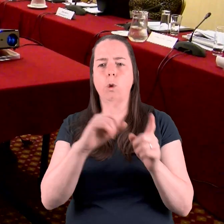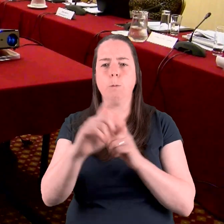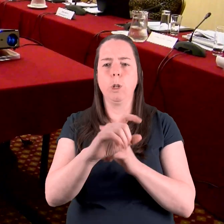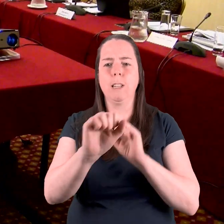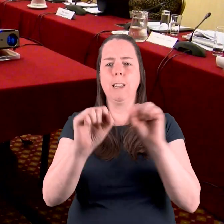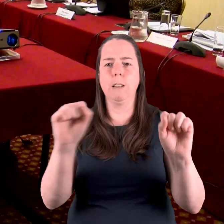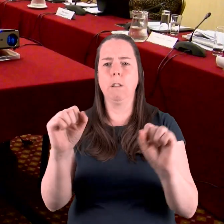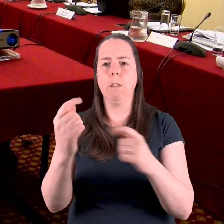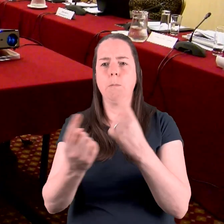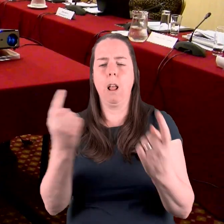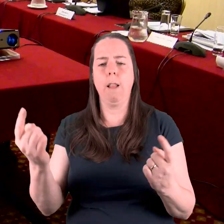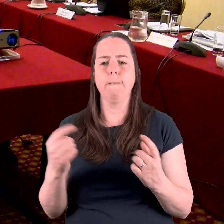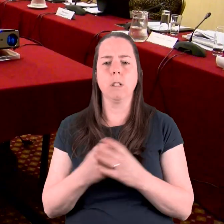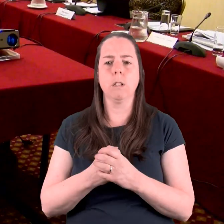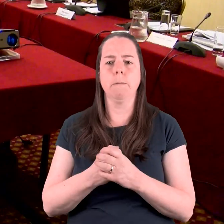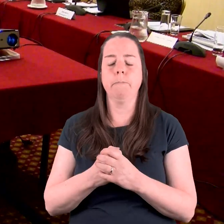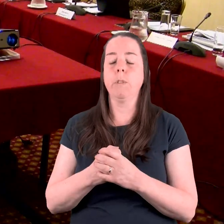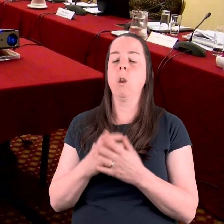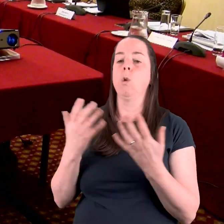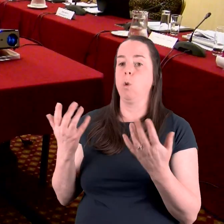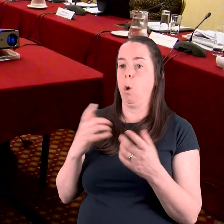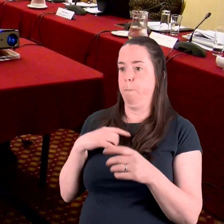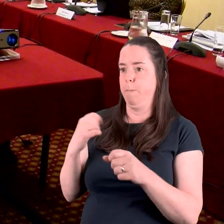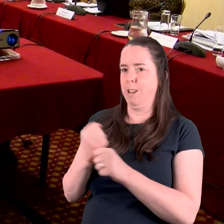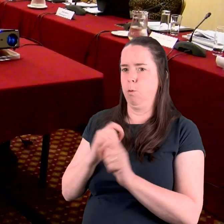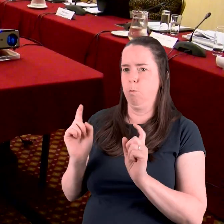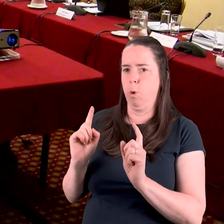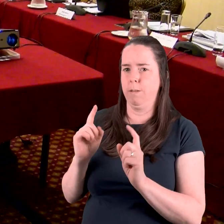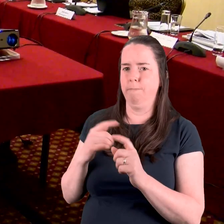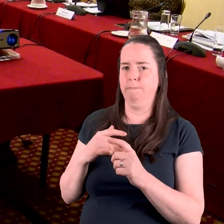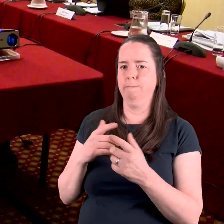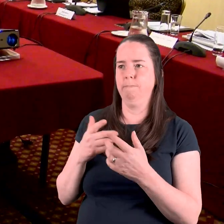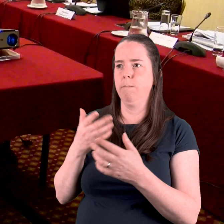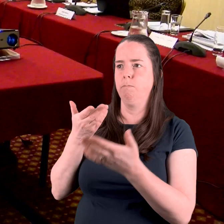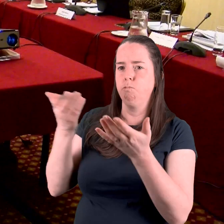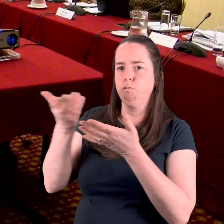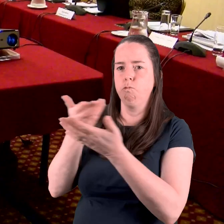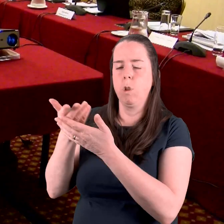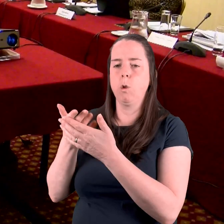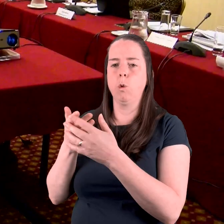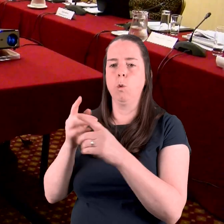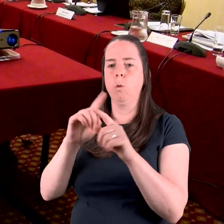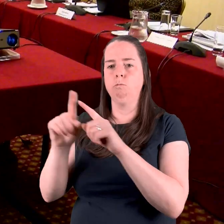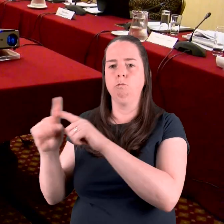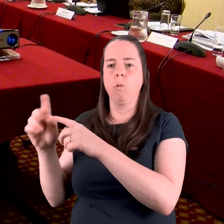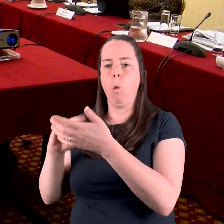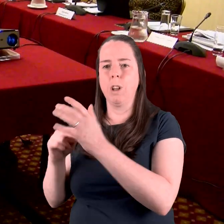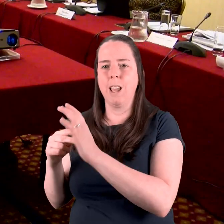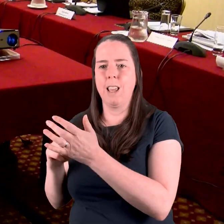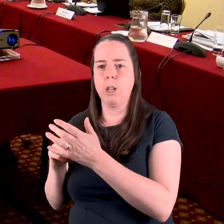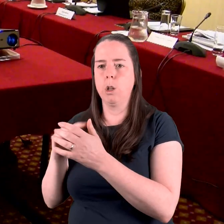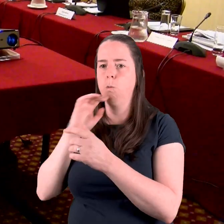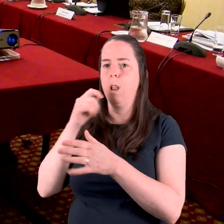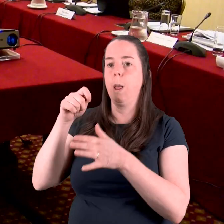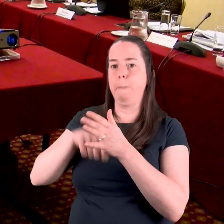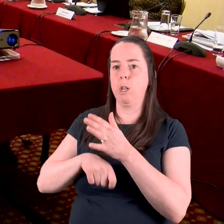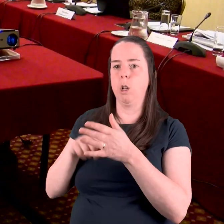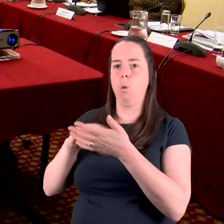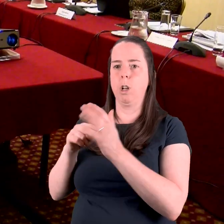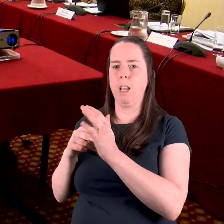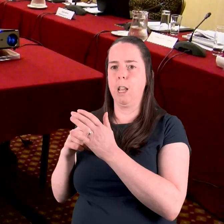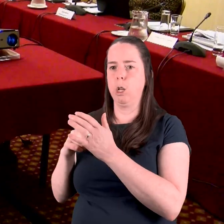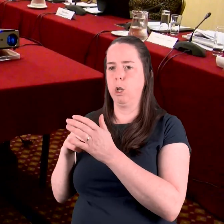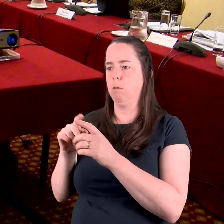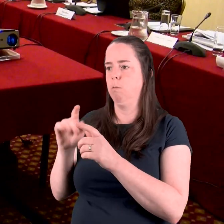on what works for the communities themselves. So what we've done, we are speaking to various organizations, and we're